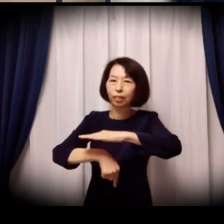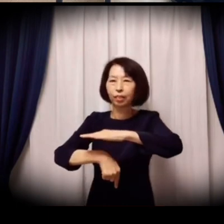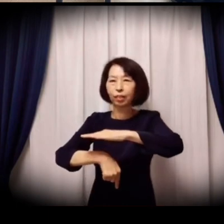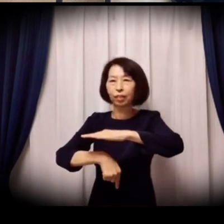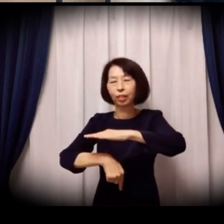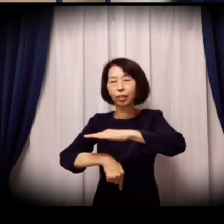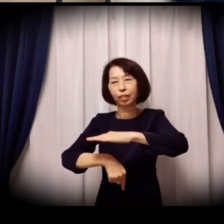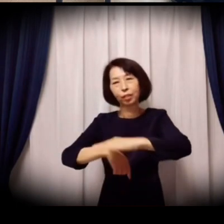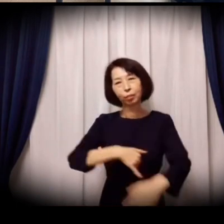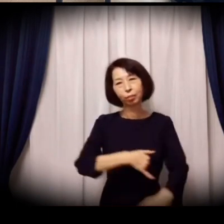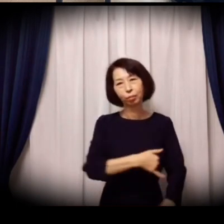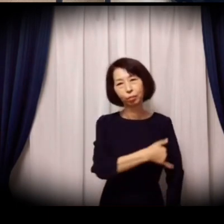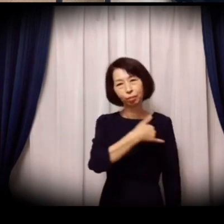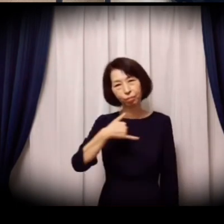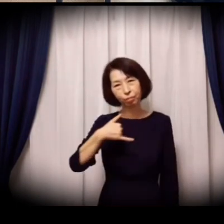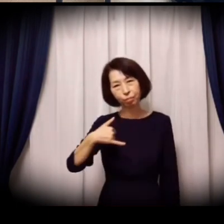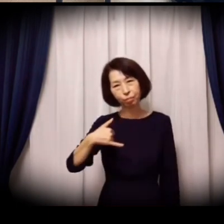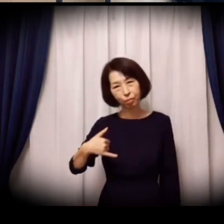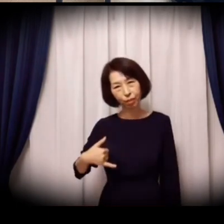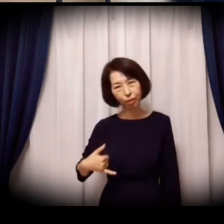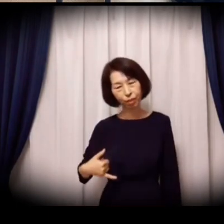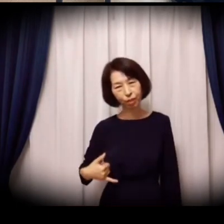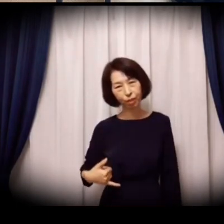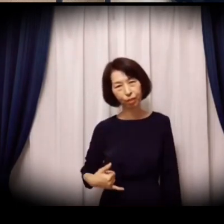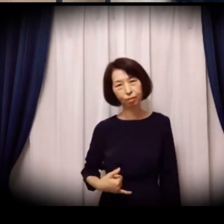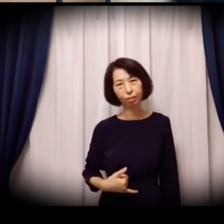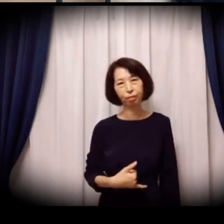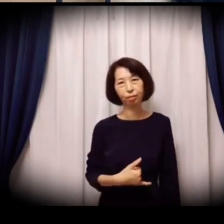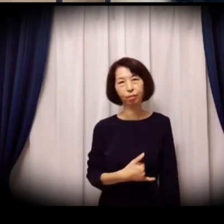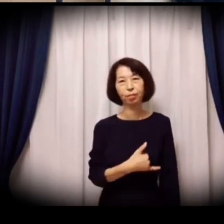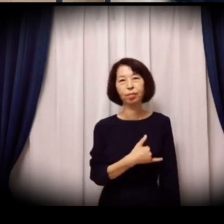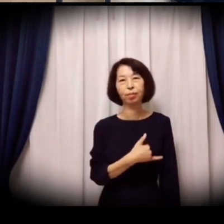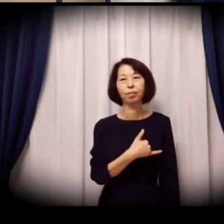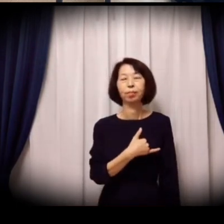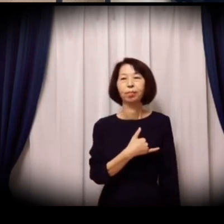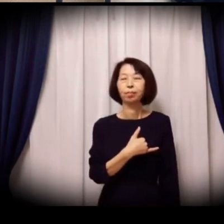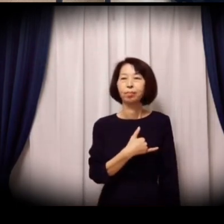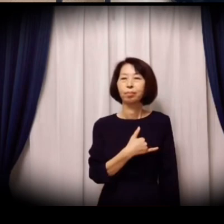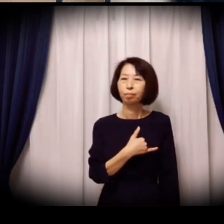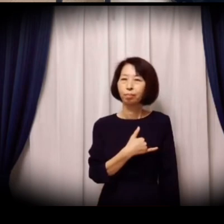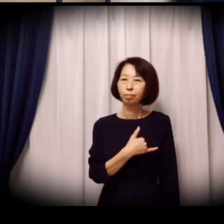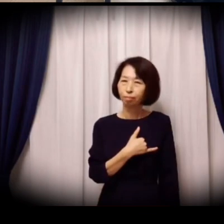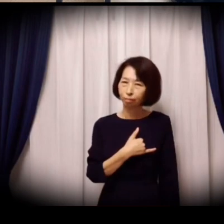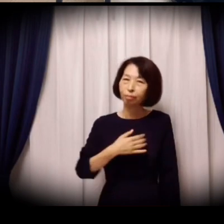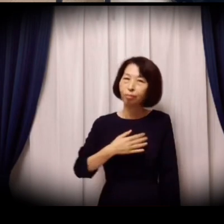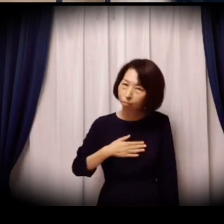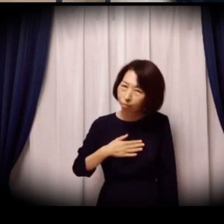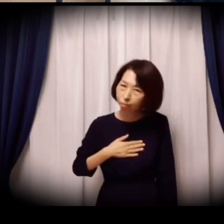crowds I look at life that way